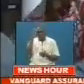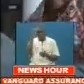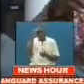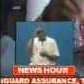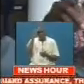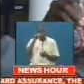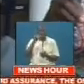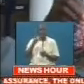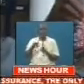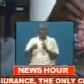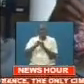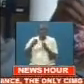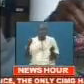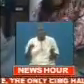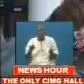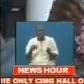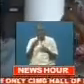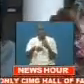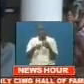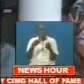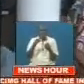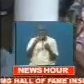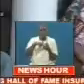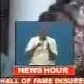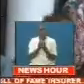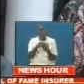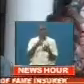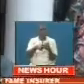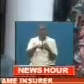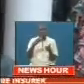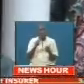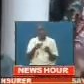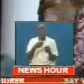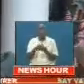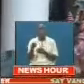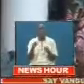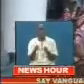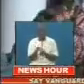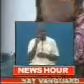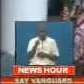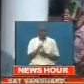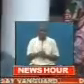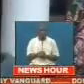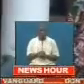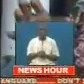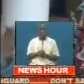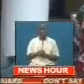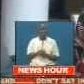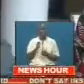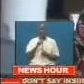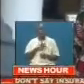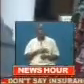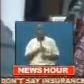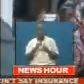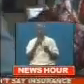the stock exchange. You know, you read their booklet because they say buy and sell. You see the equities that are